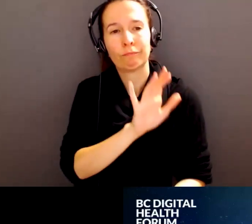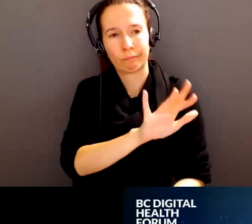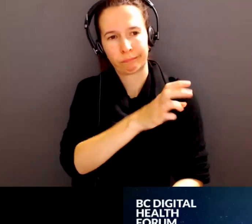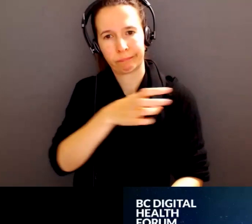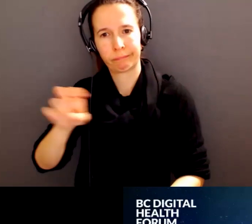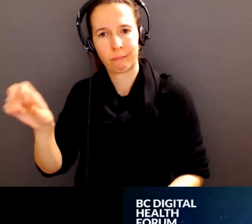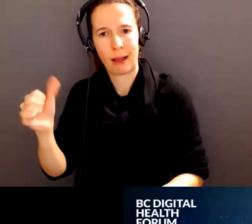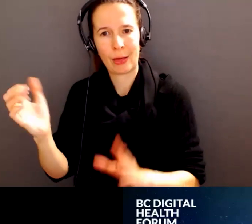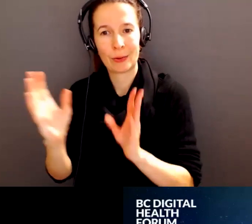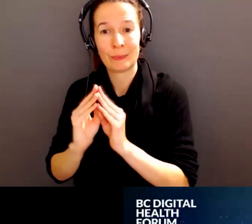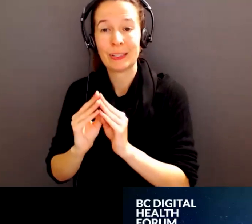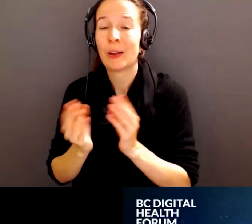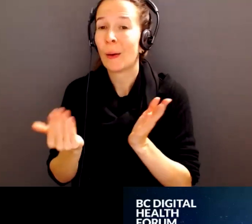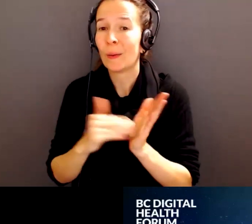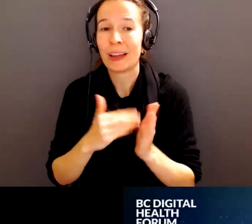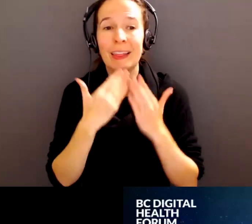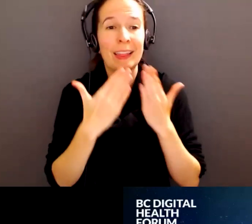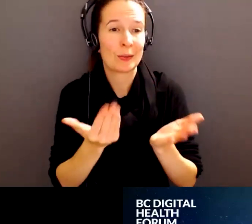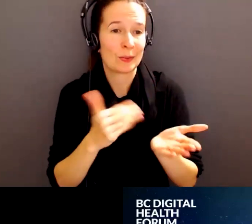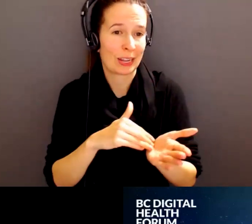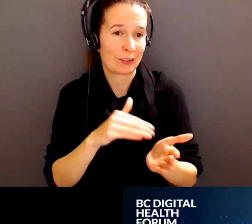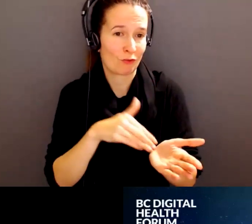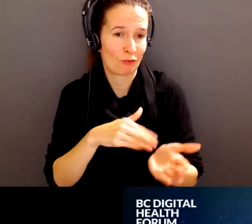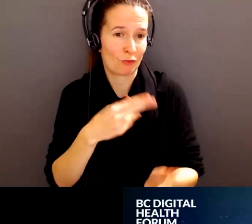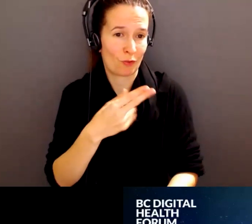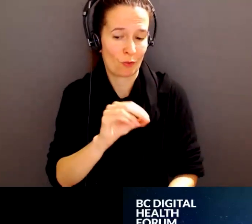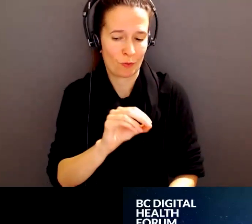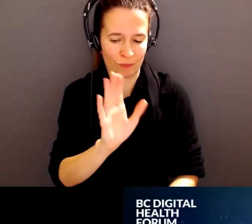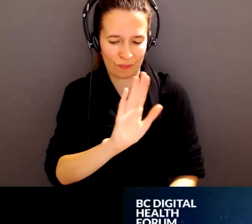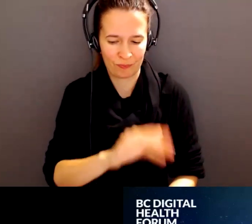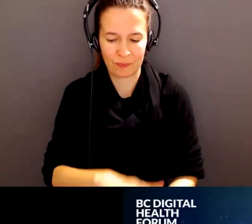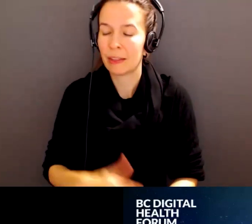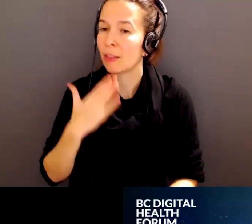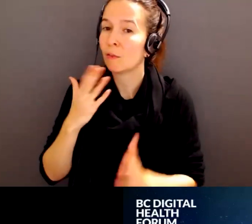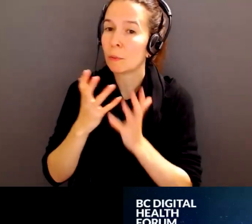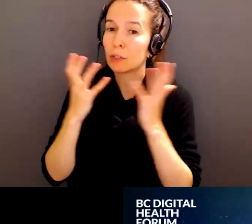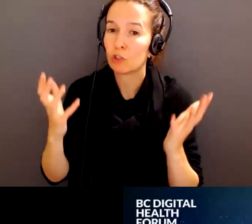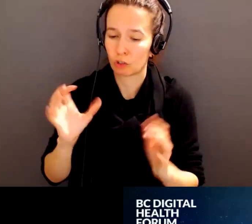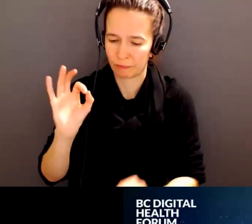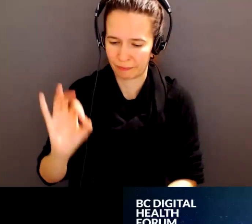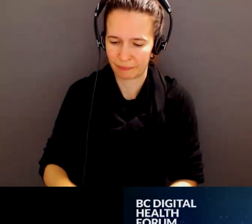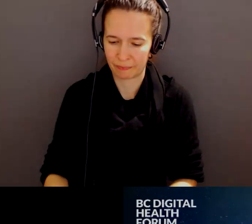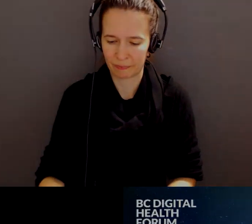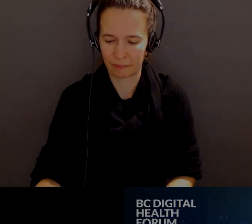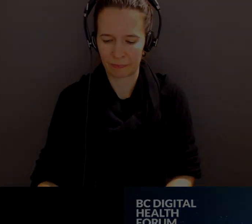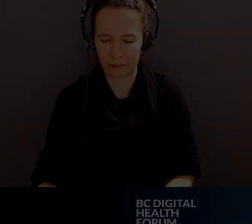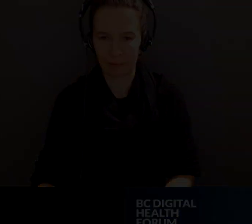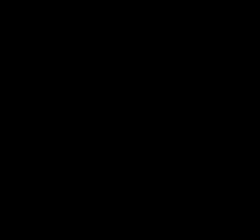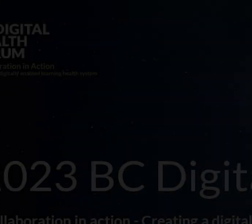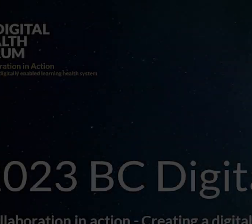all there shortly. Again, Dr. Ho, thank you so much. Thank you very much, everyone. Pleasure. Bye-bye.